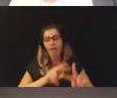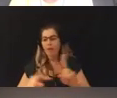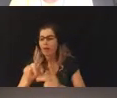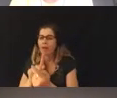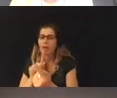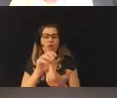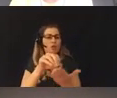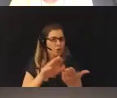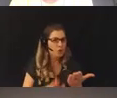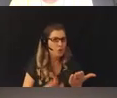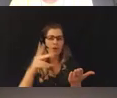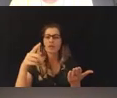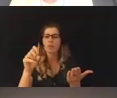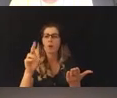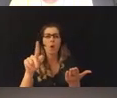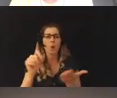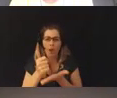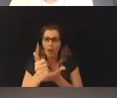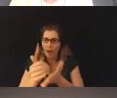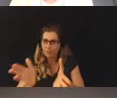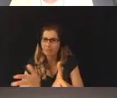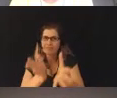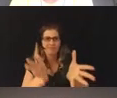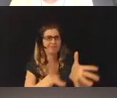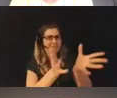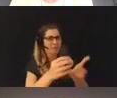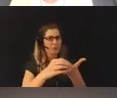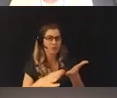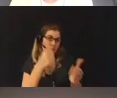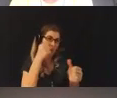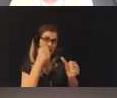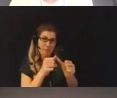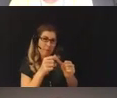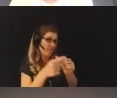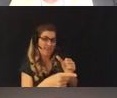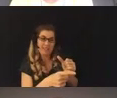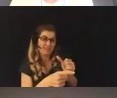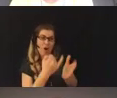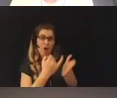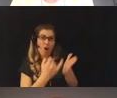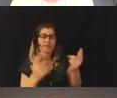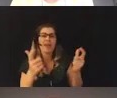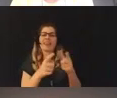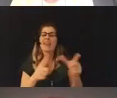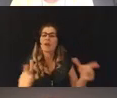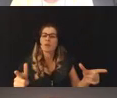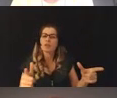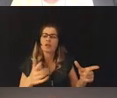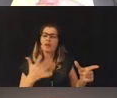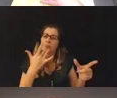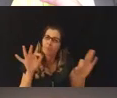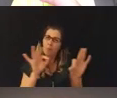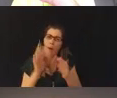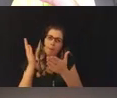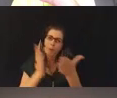and our scholars to elevate their work further, right? Because if this is a language, then we should be bringing in the best people possible to hear you and to see you and to listen